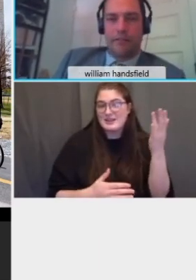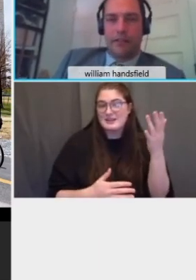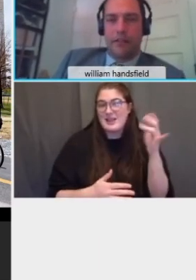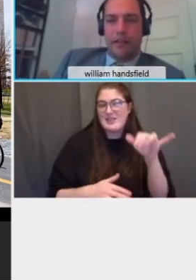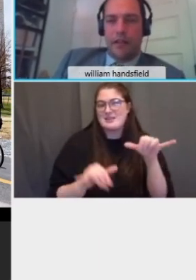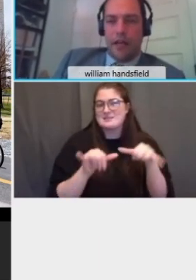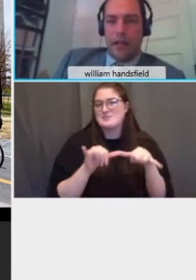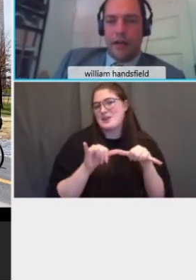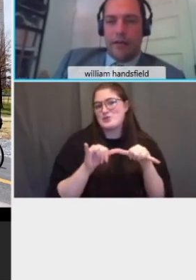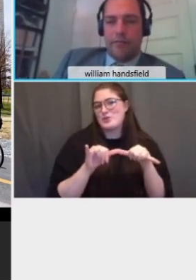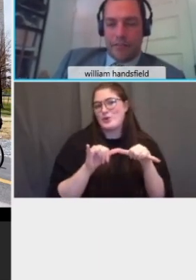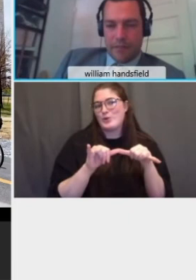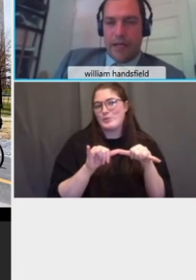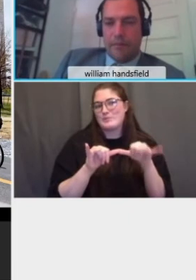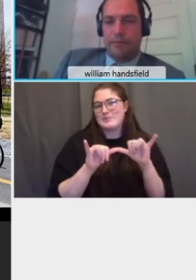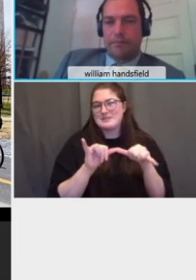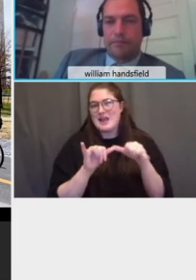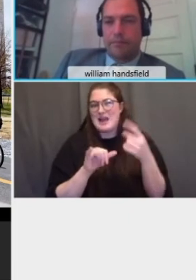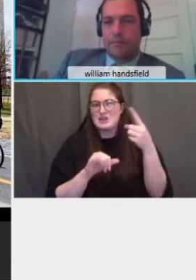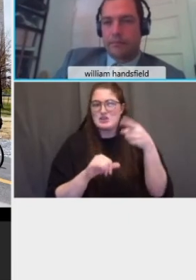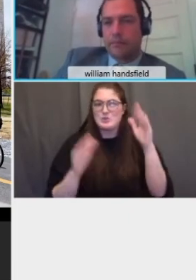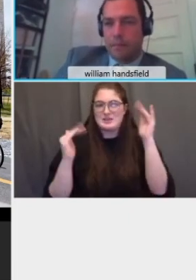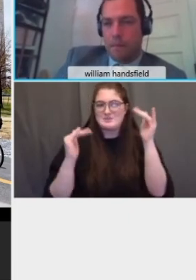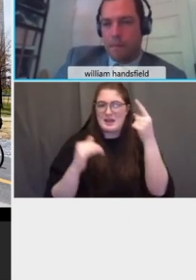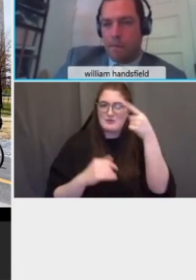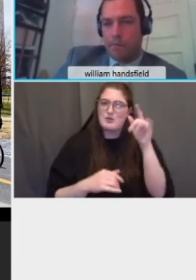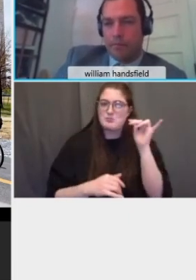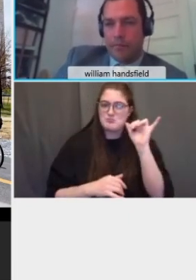you can expect for some time.